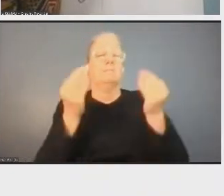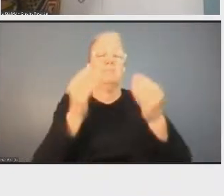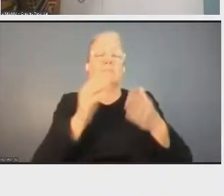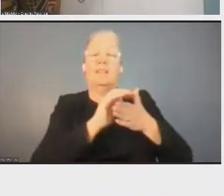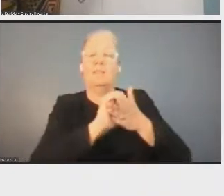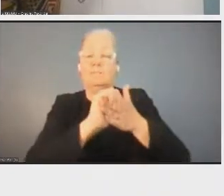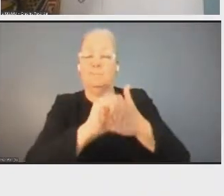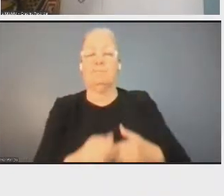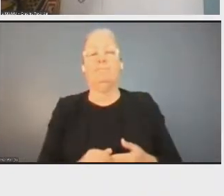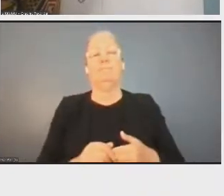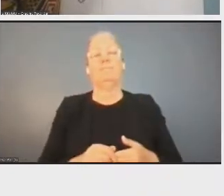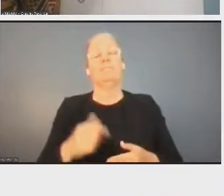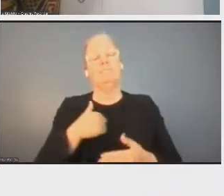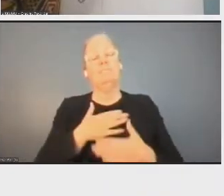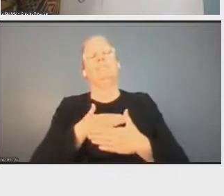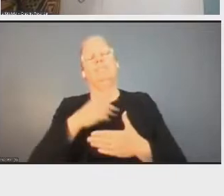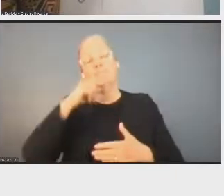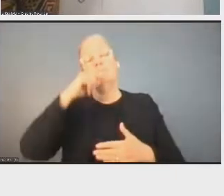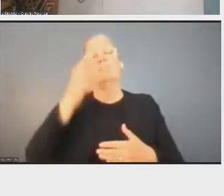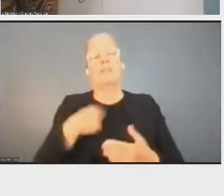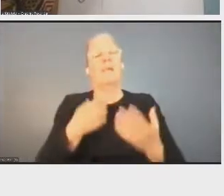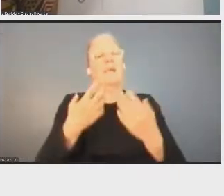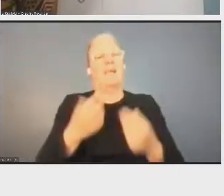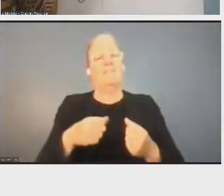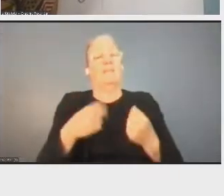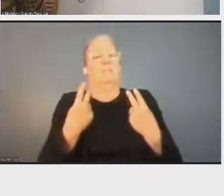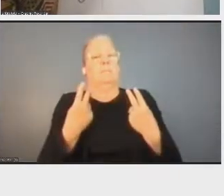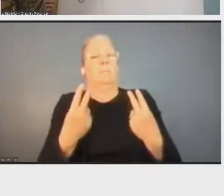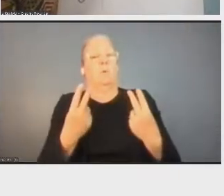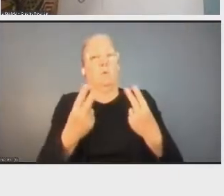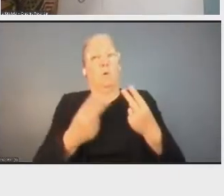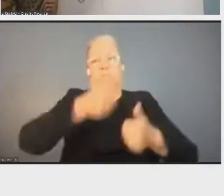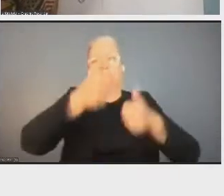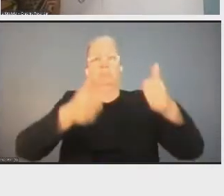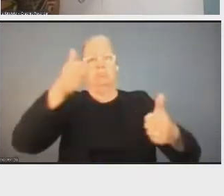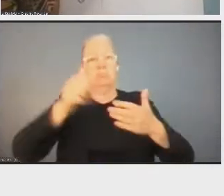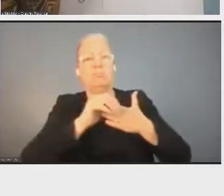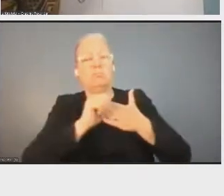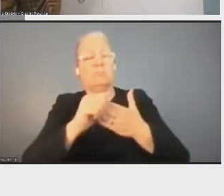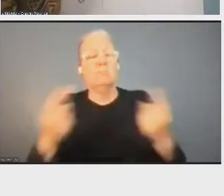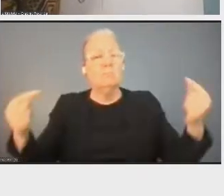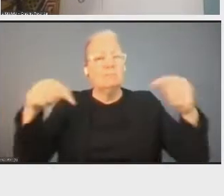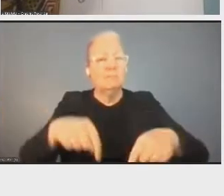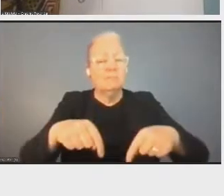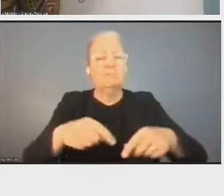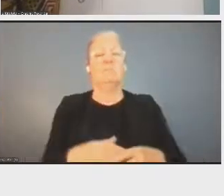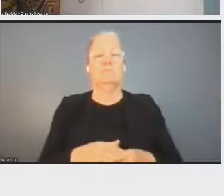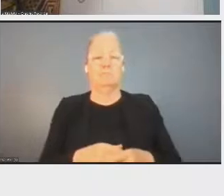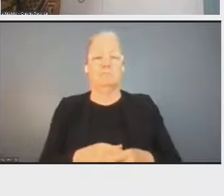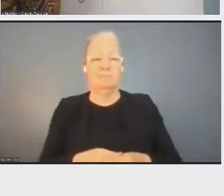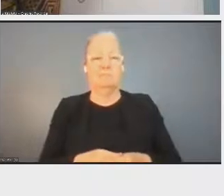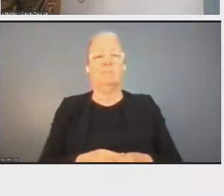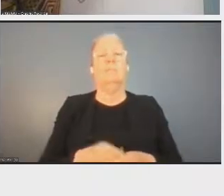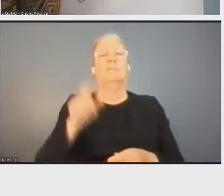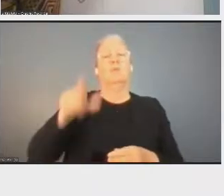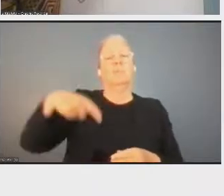to have the participation of important leaders during this event. A special welcome to la Honorable Vicepresidenta de